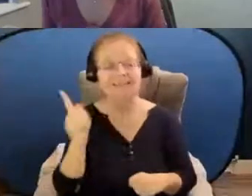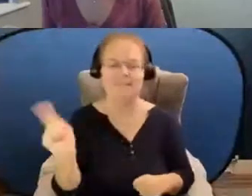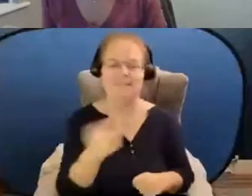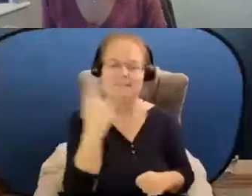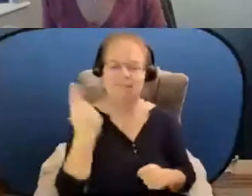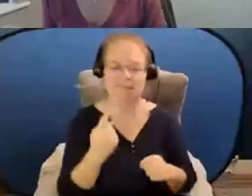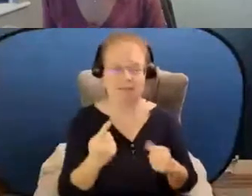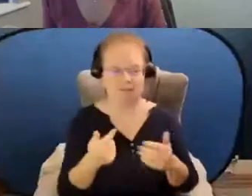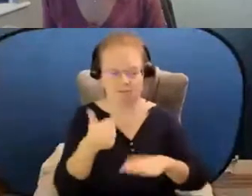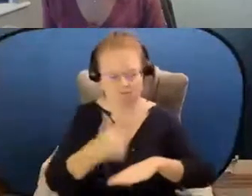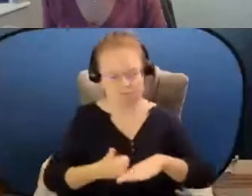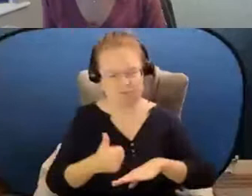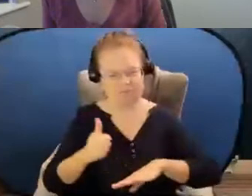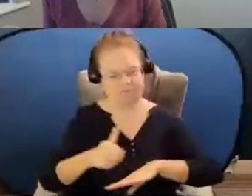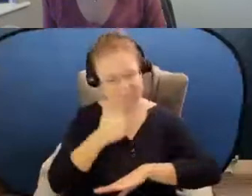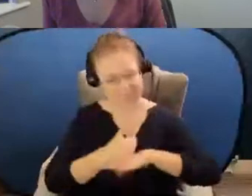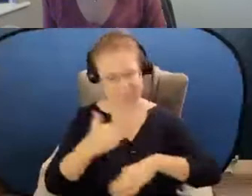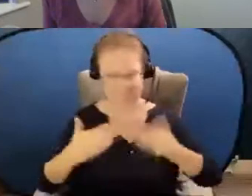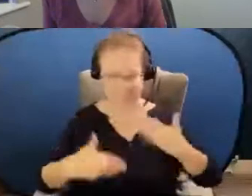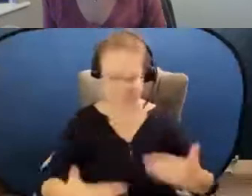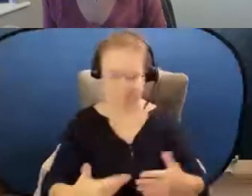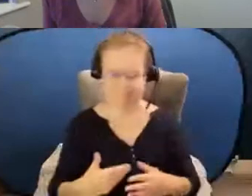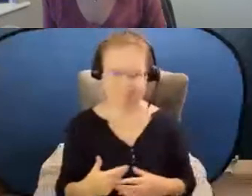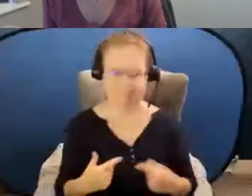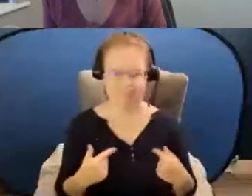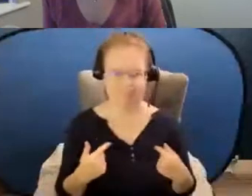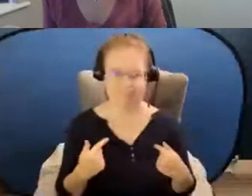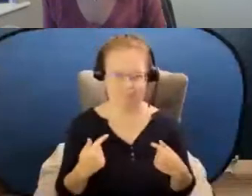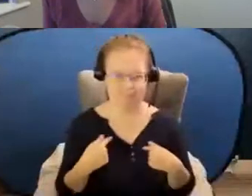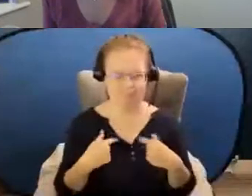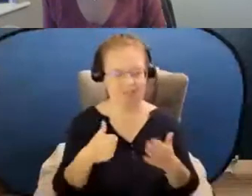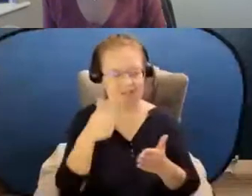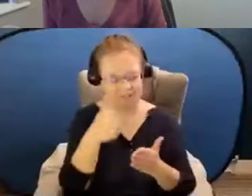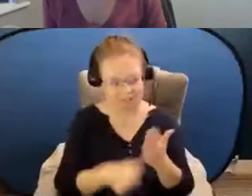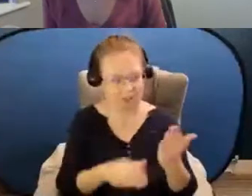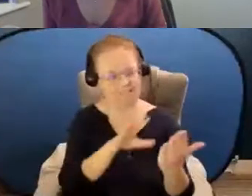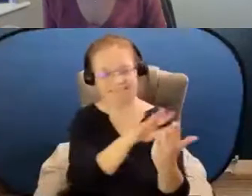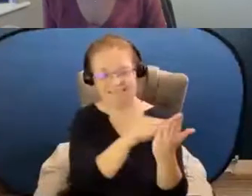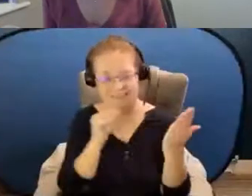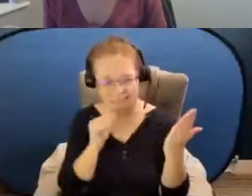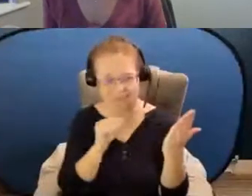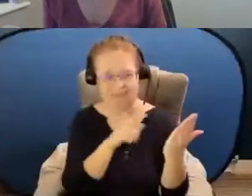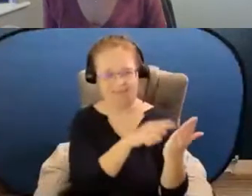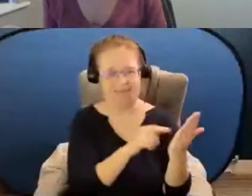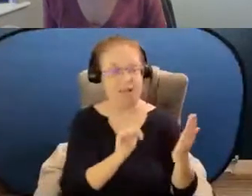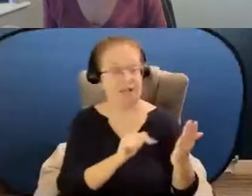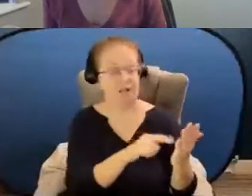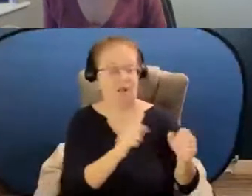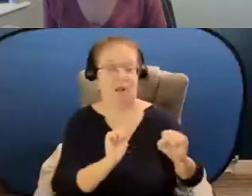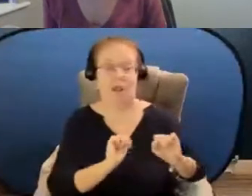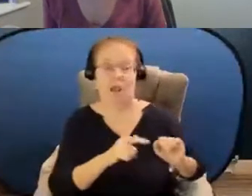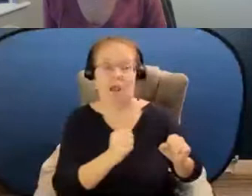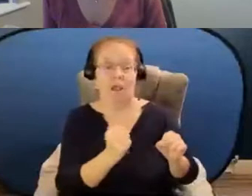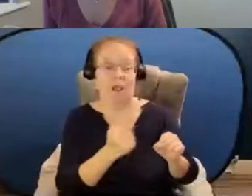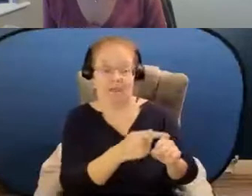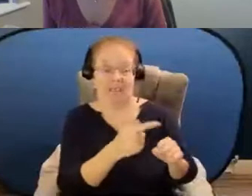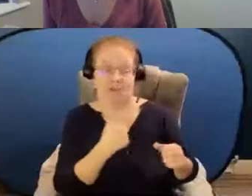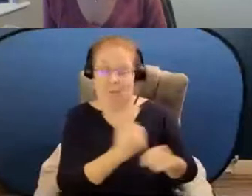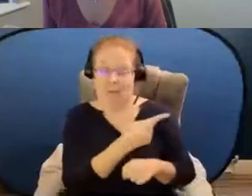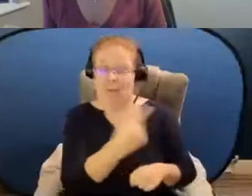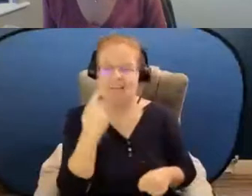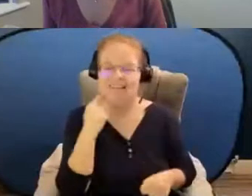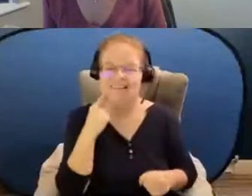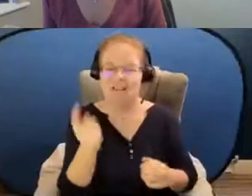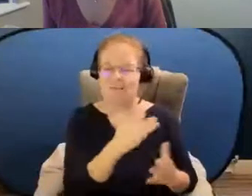up and running. And so we added in, so front and center, you start out with templates and we push that to make it a lot easier for folks. But that has